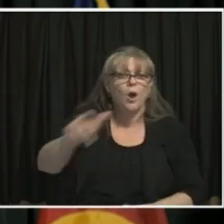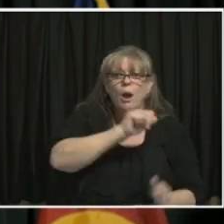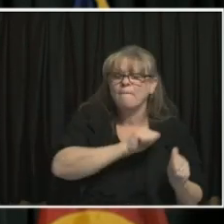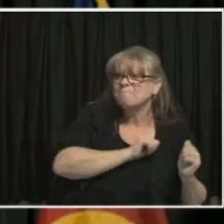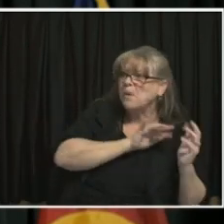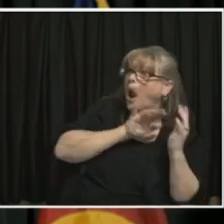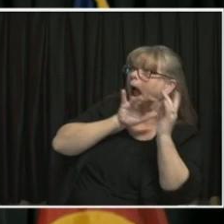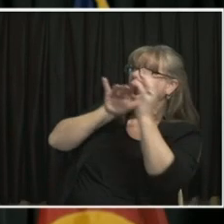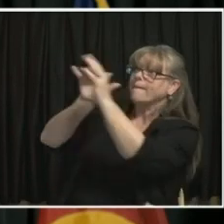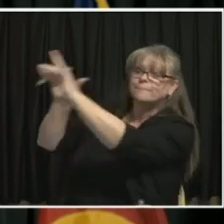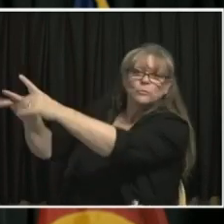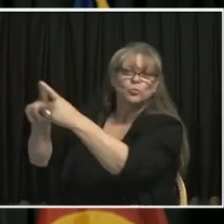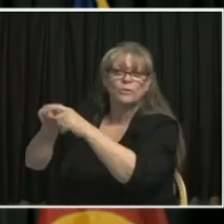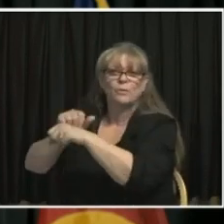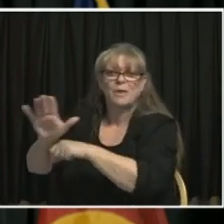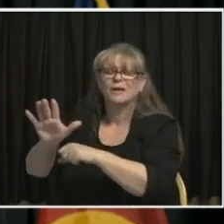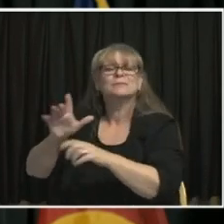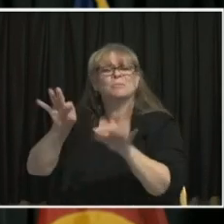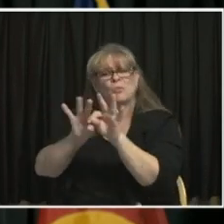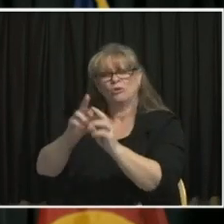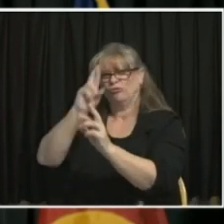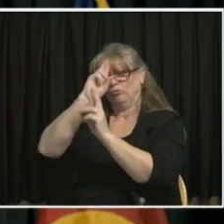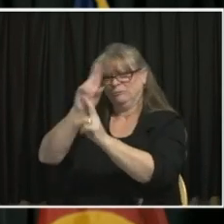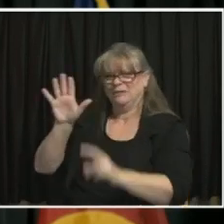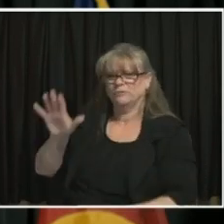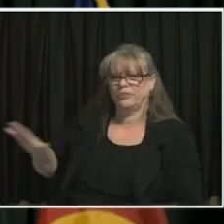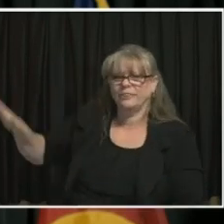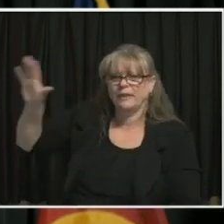have even tried this to actually shut down their roads. They can't do that.